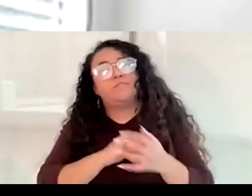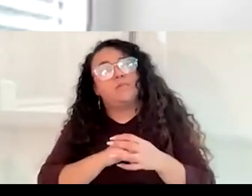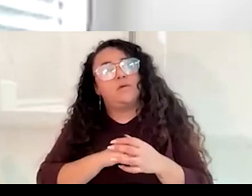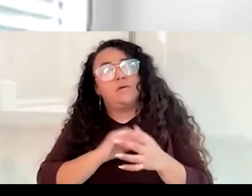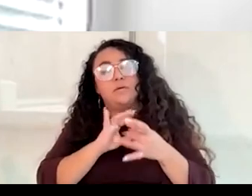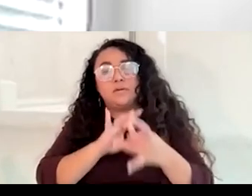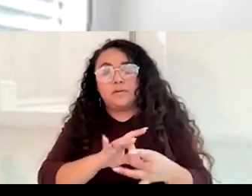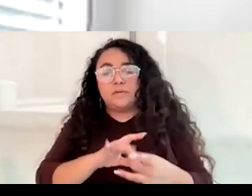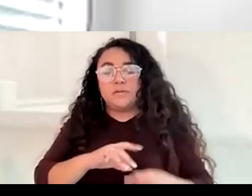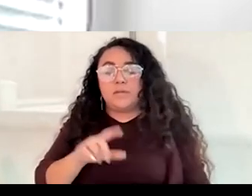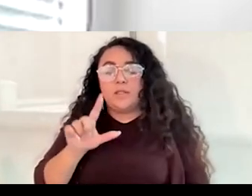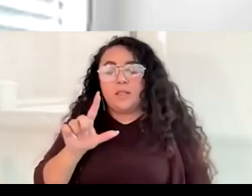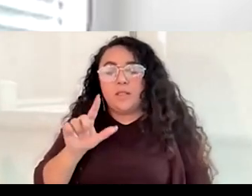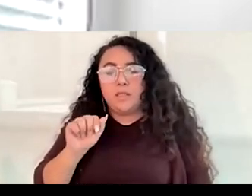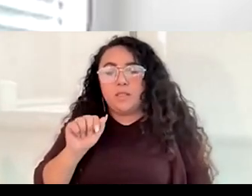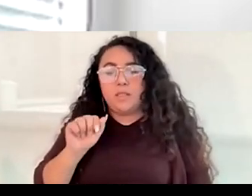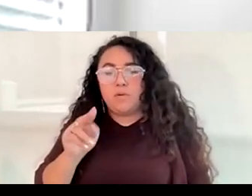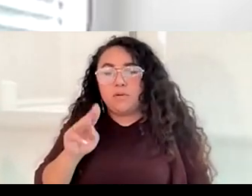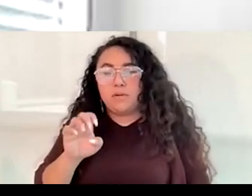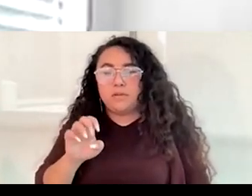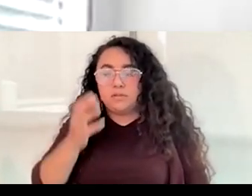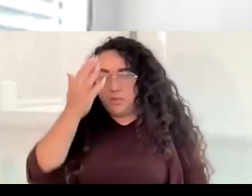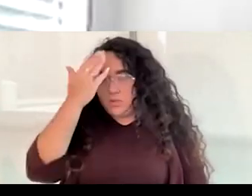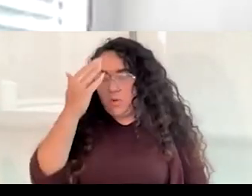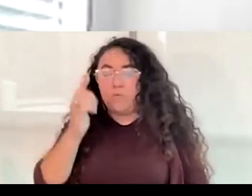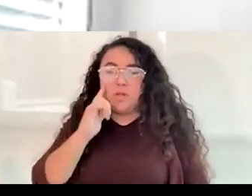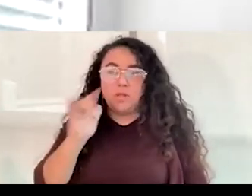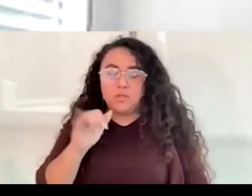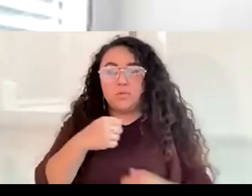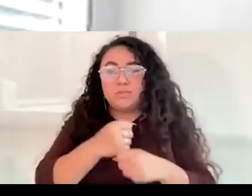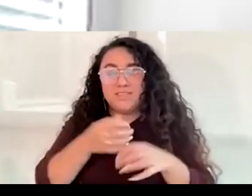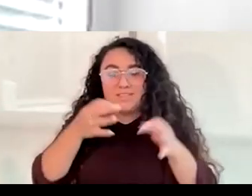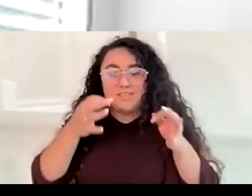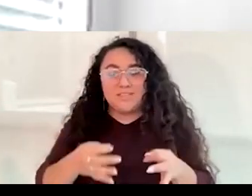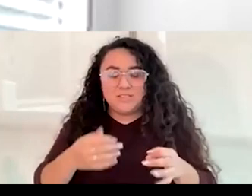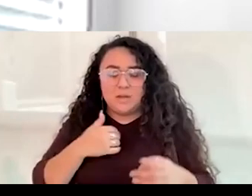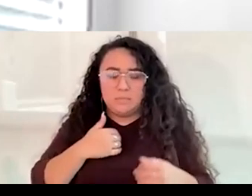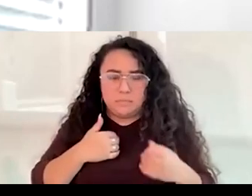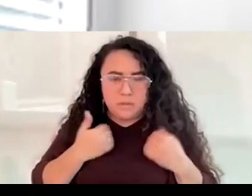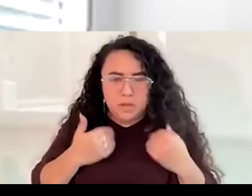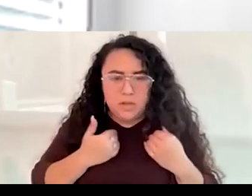Lawrence and knowing what it's like to make a decision when you're a child at 13, and